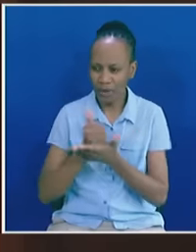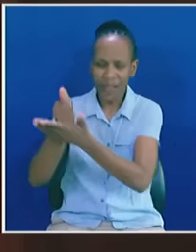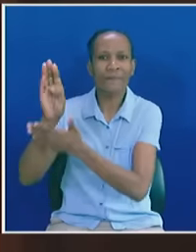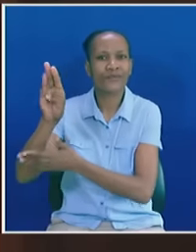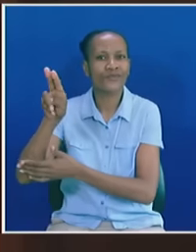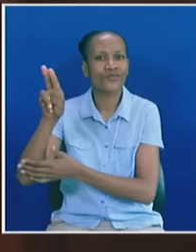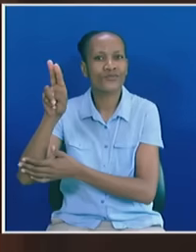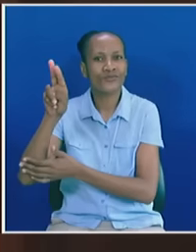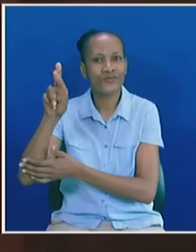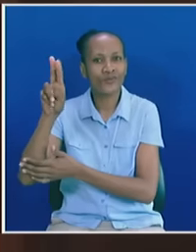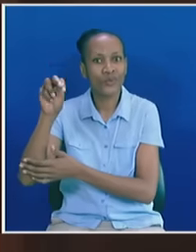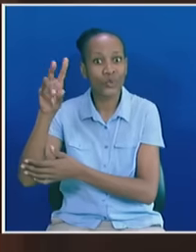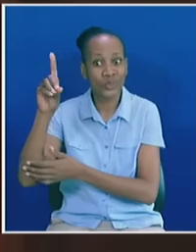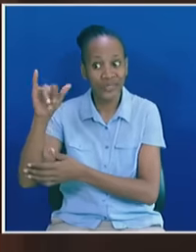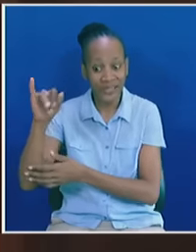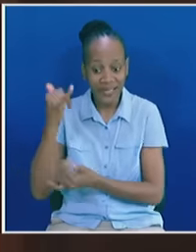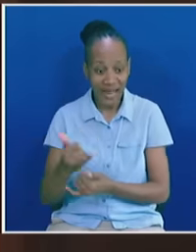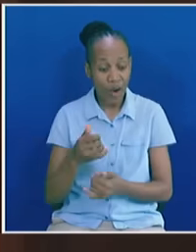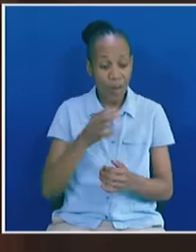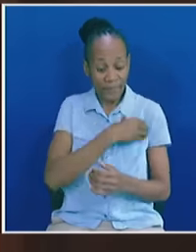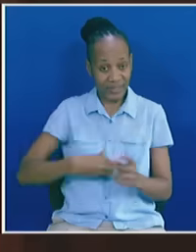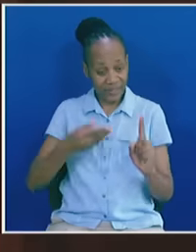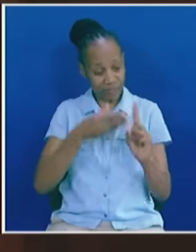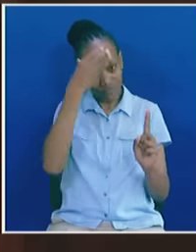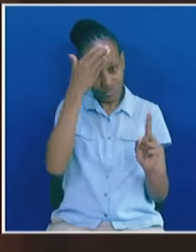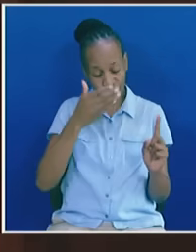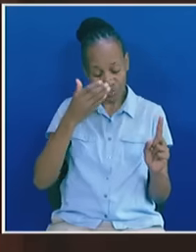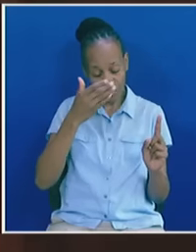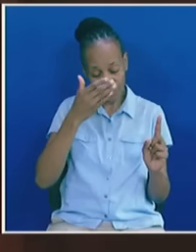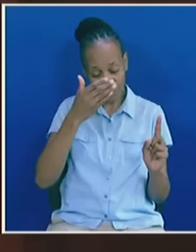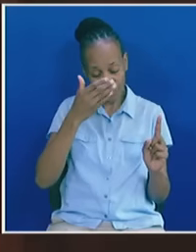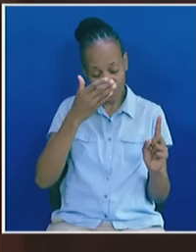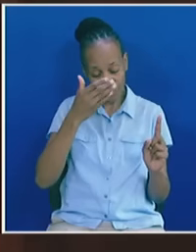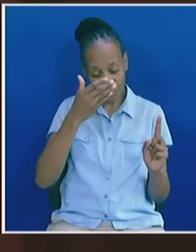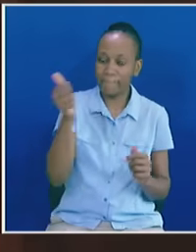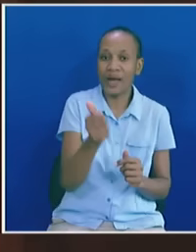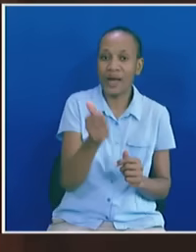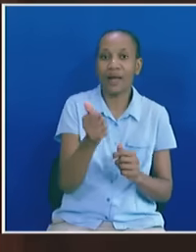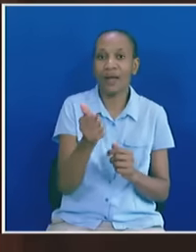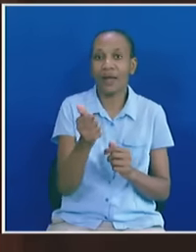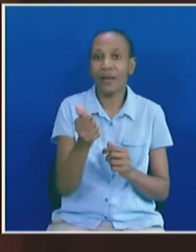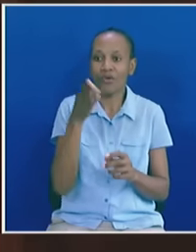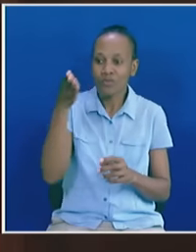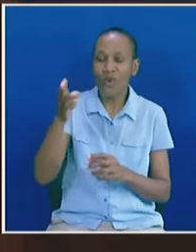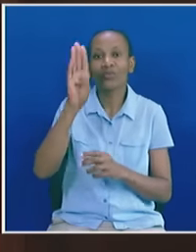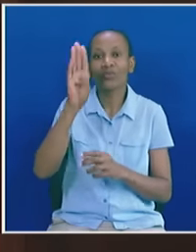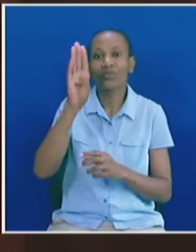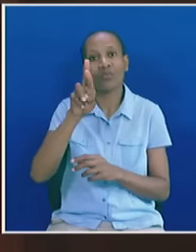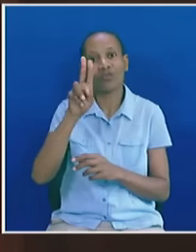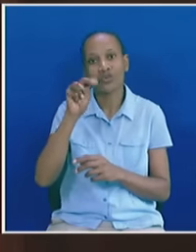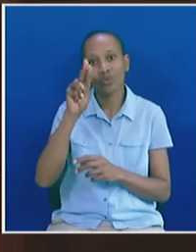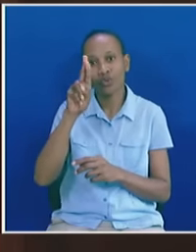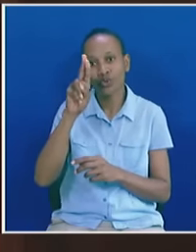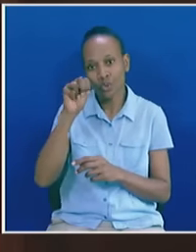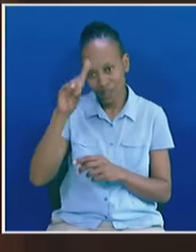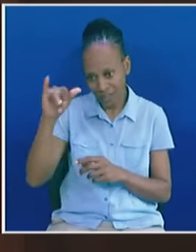resulted in President Jacob Zuma's appointment to lead the African Union high-level delegation to Burundi on the 25th and the 27th of February this